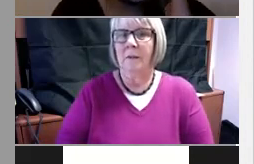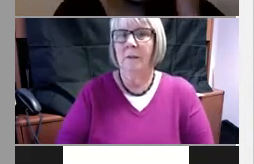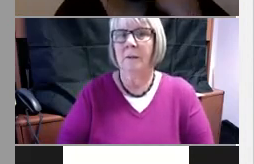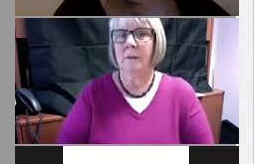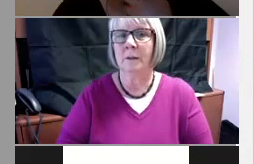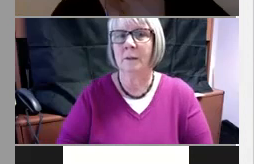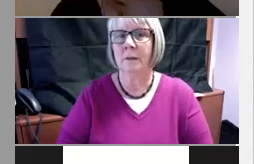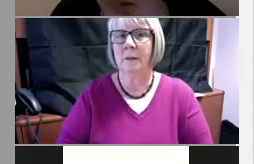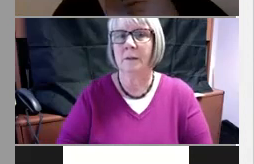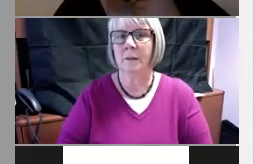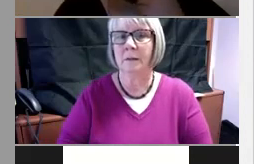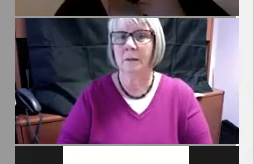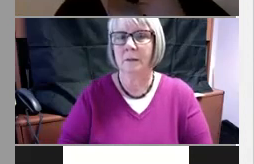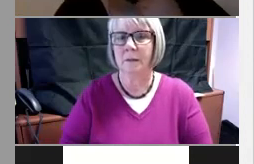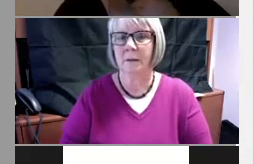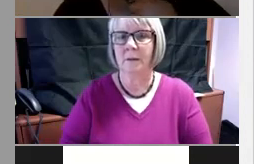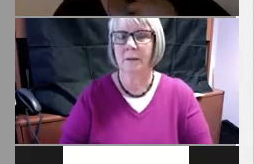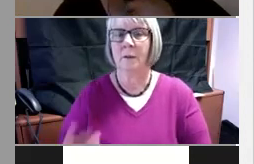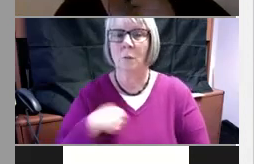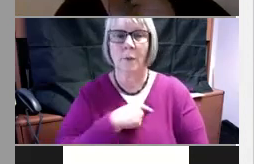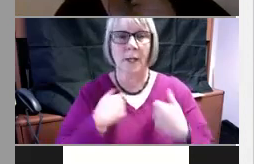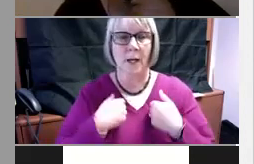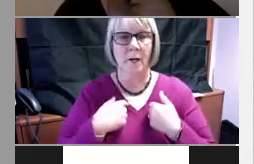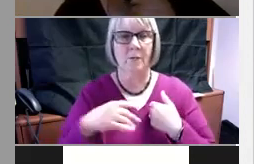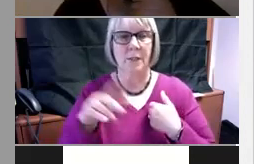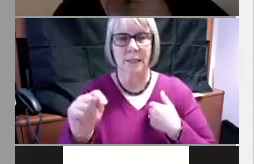We have a t of n factorial.